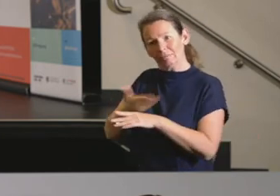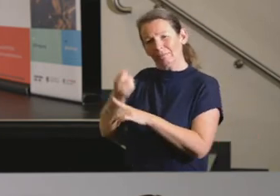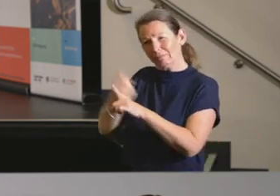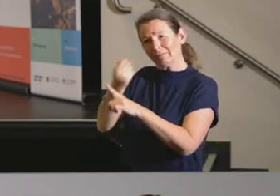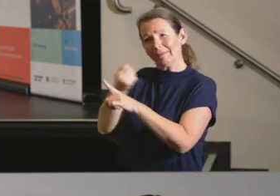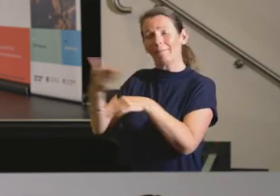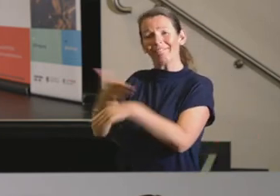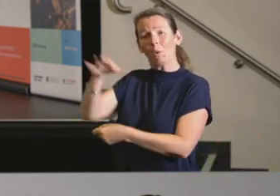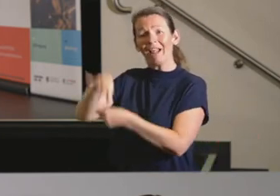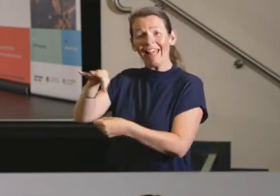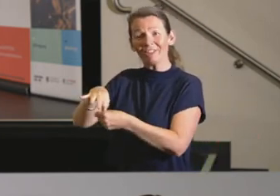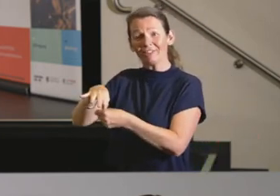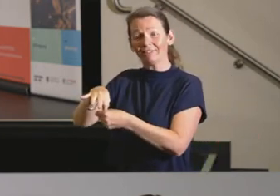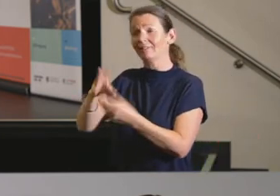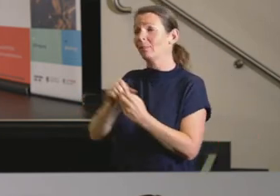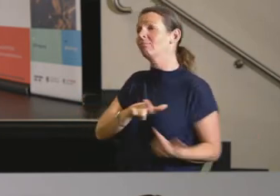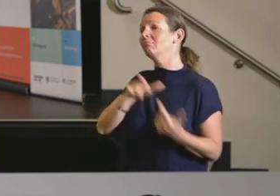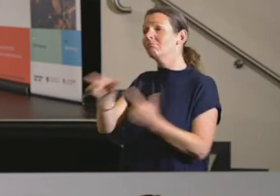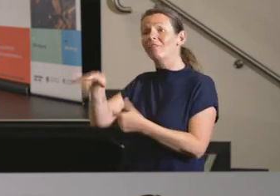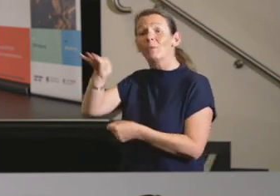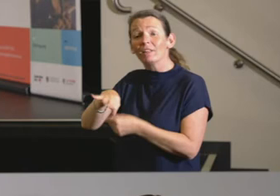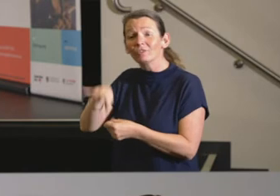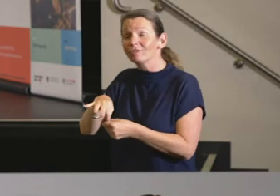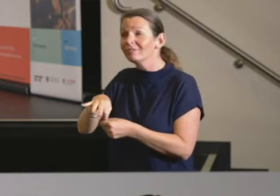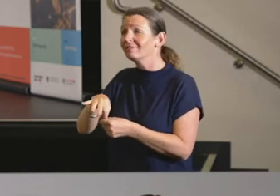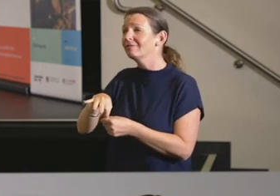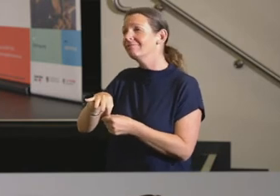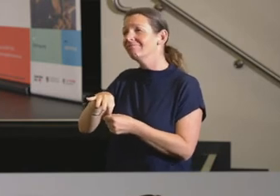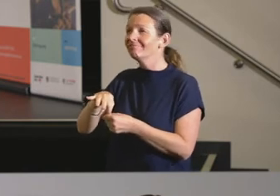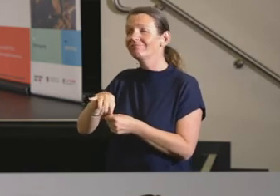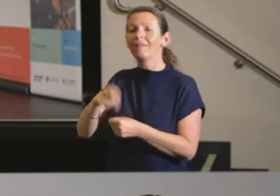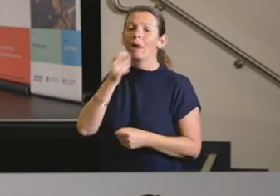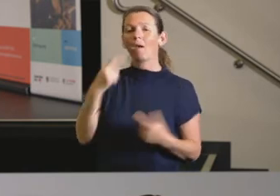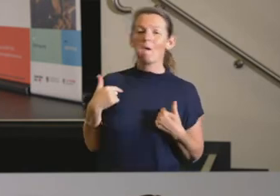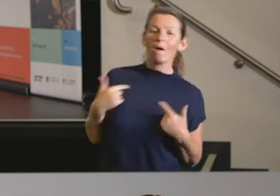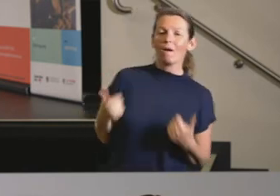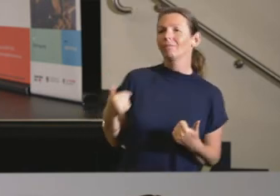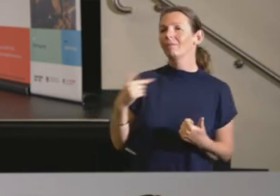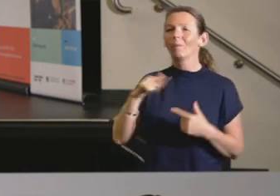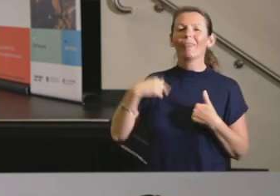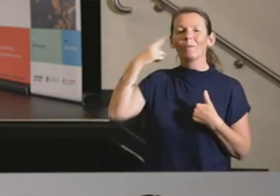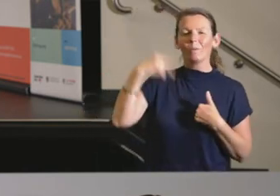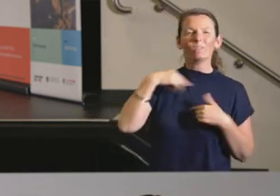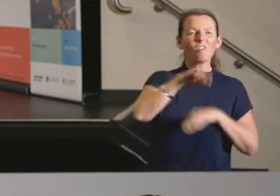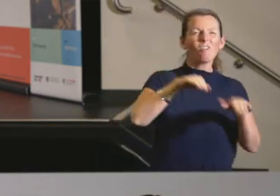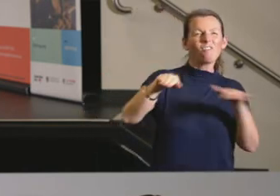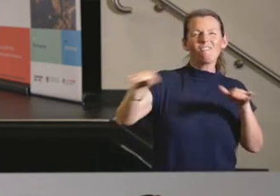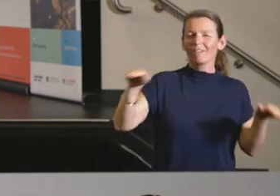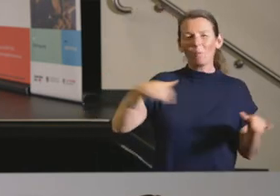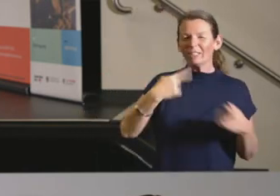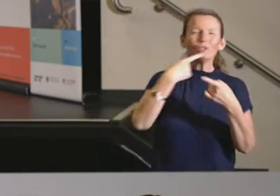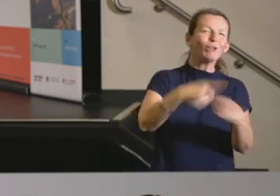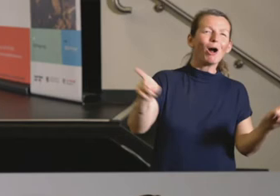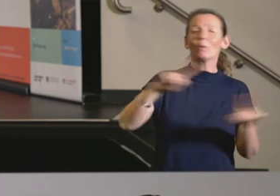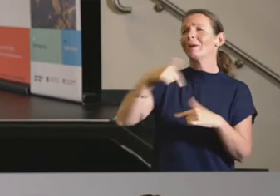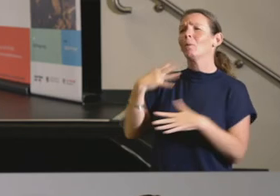went into there and there, I can say there probably was a real arrogance about the way we did, selling this big picture story of the world